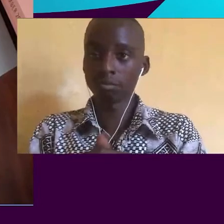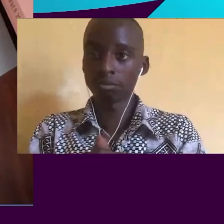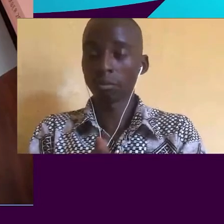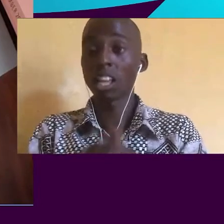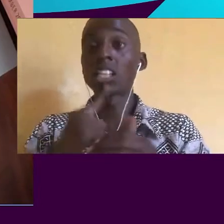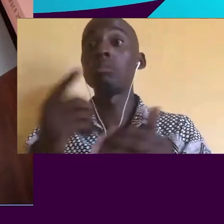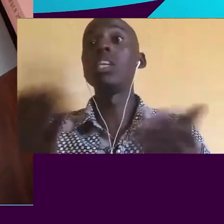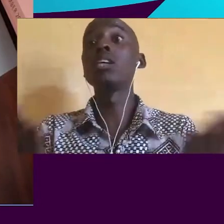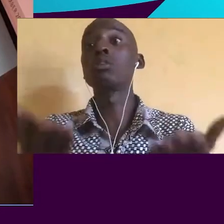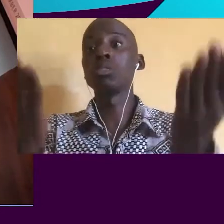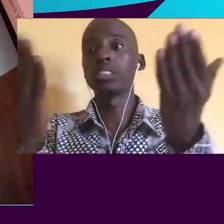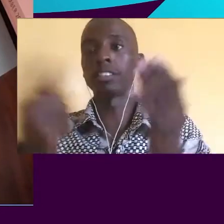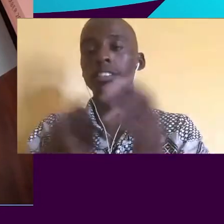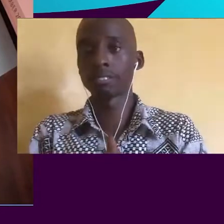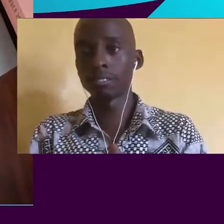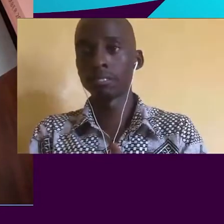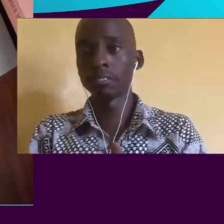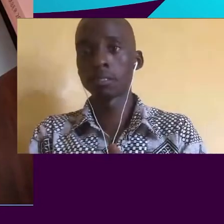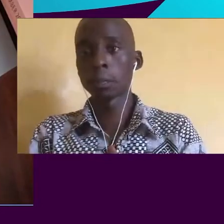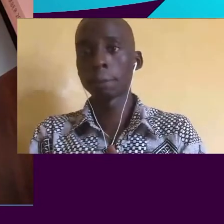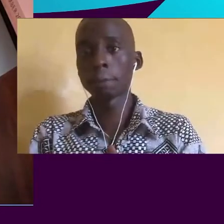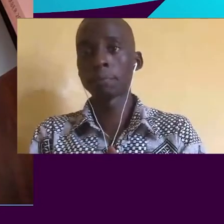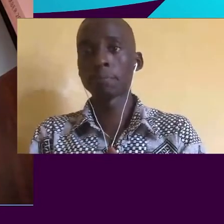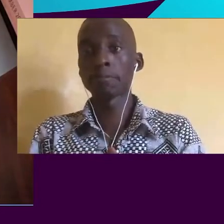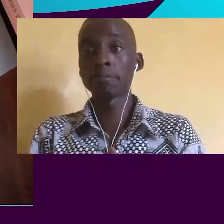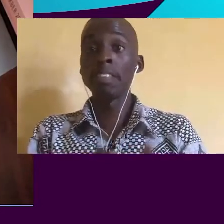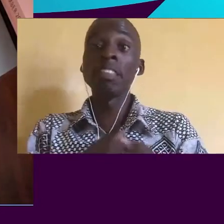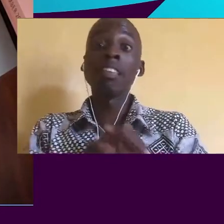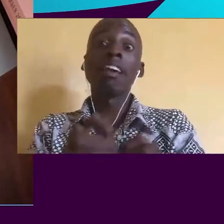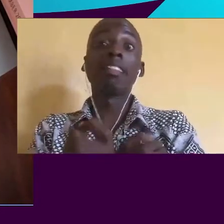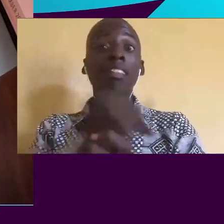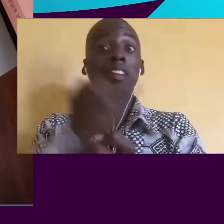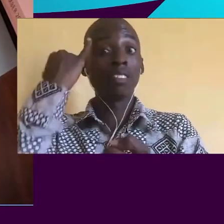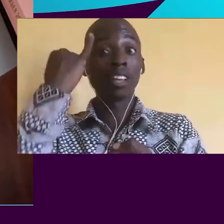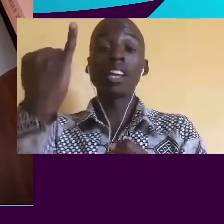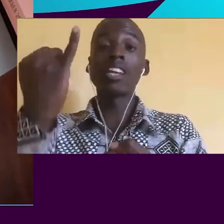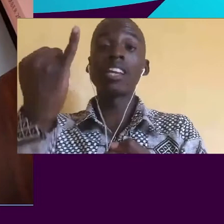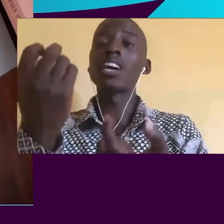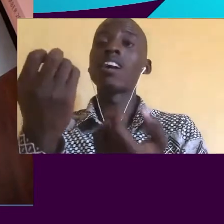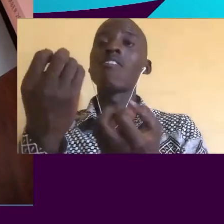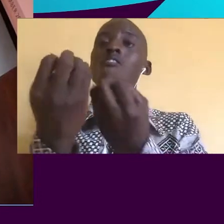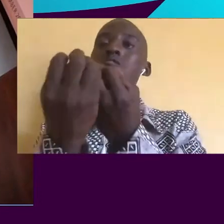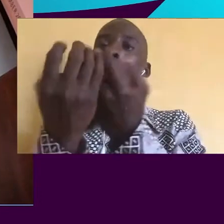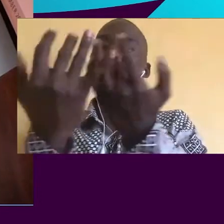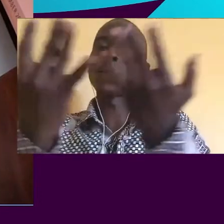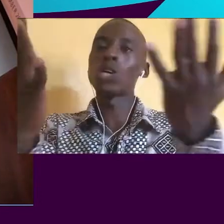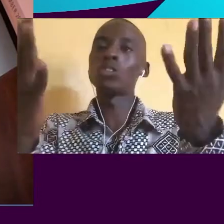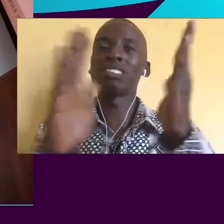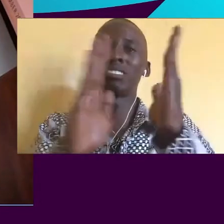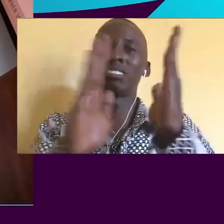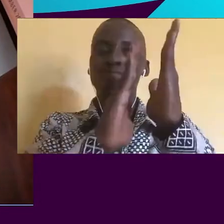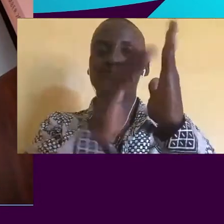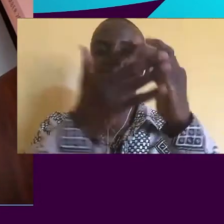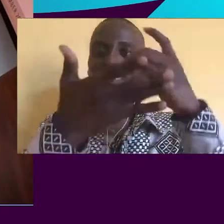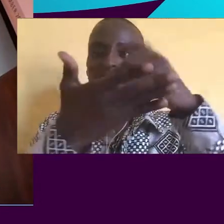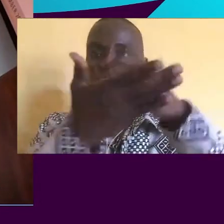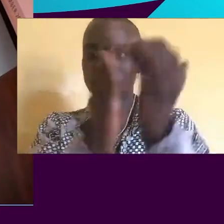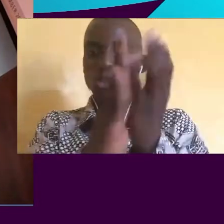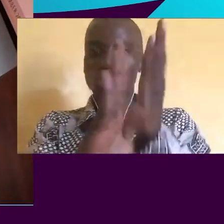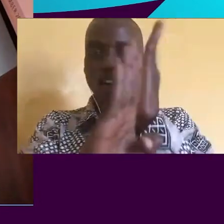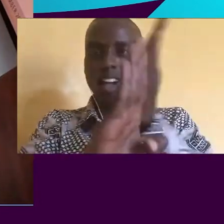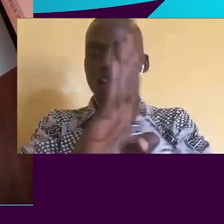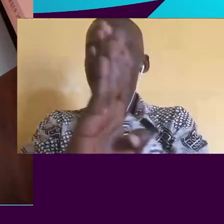I really like the idea of a multi-sectoral approach It's important that all line